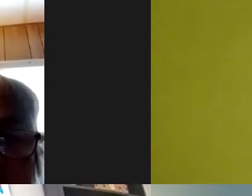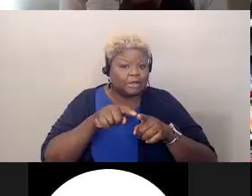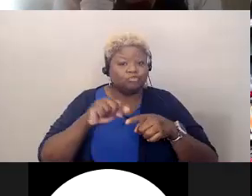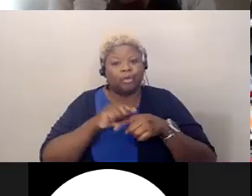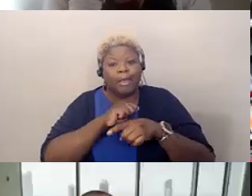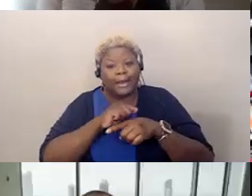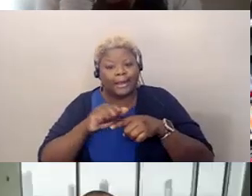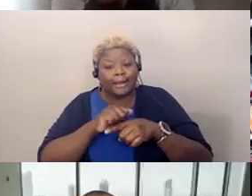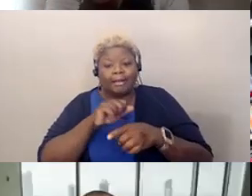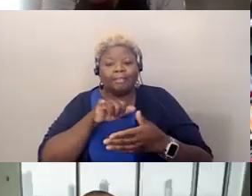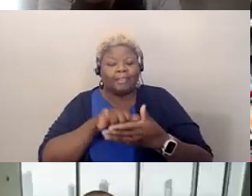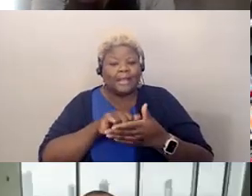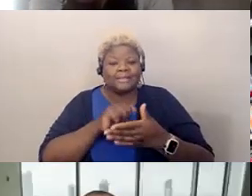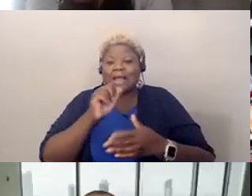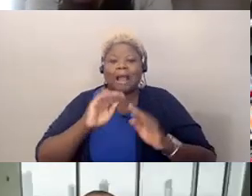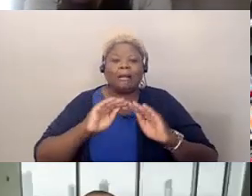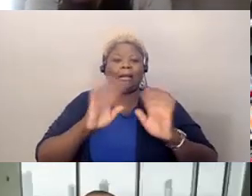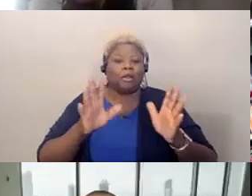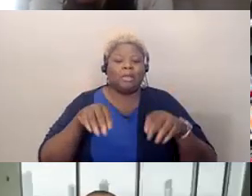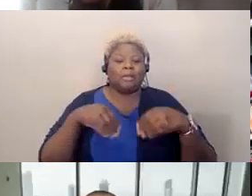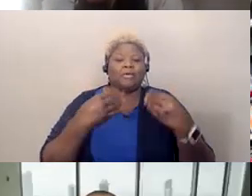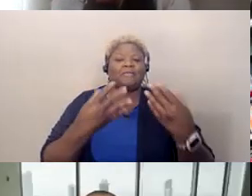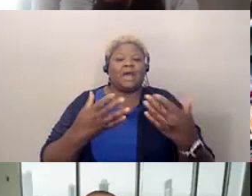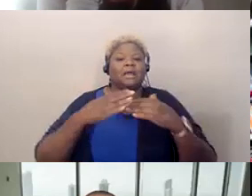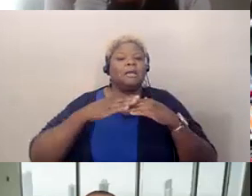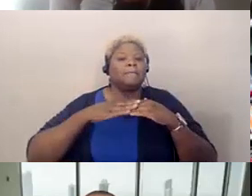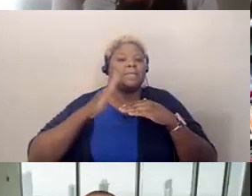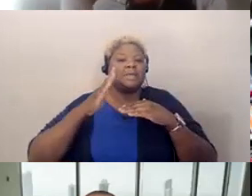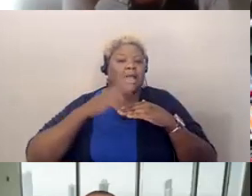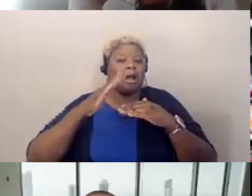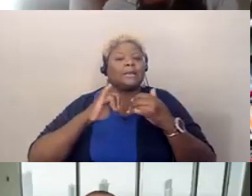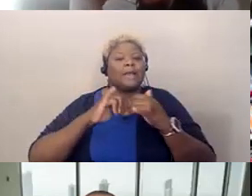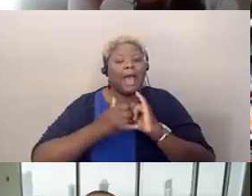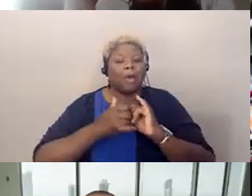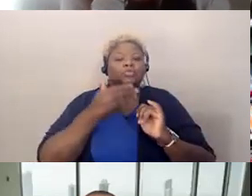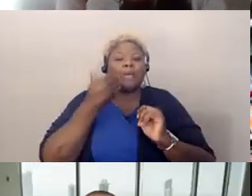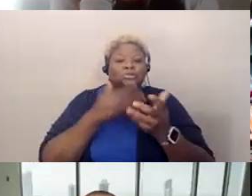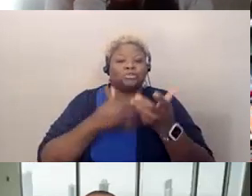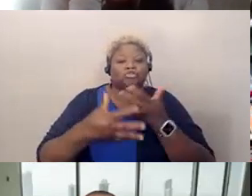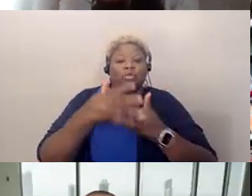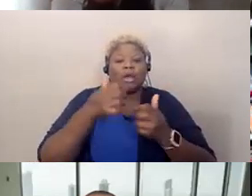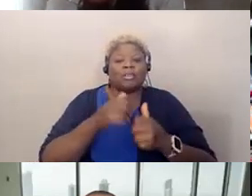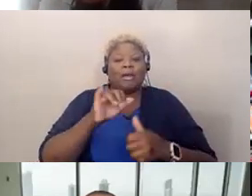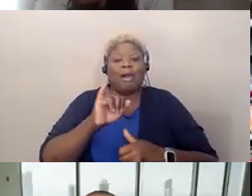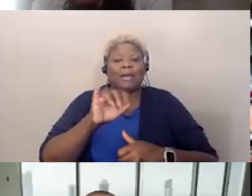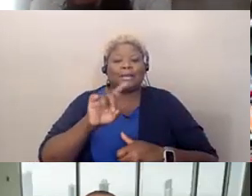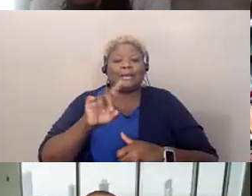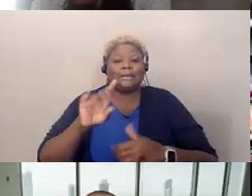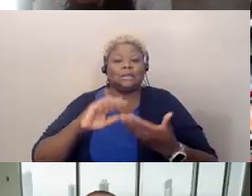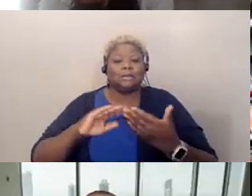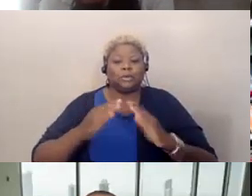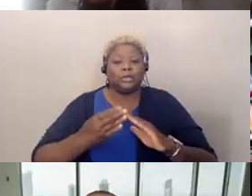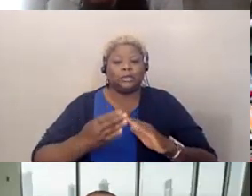training that isn't clearly being provided above and beyond just how to best interact with the IDD community.